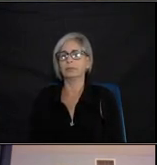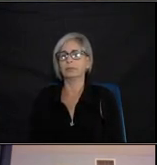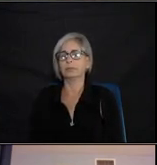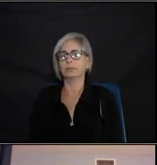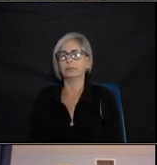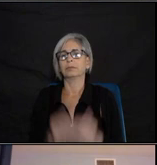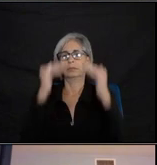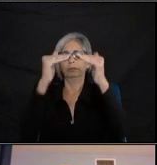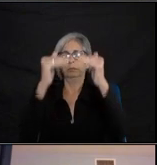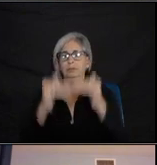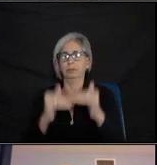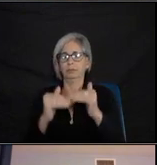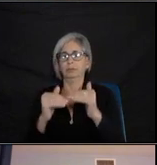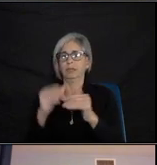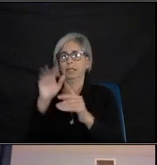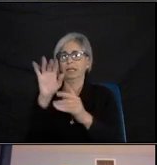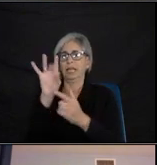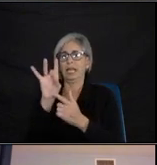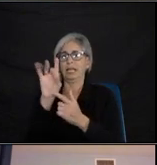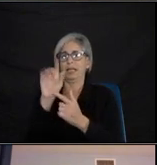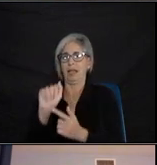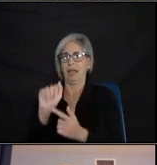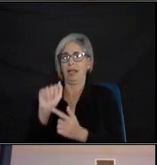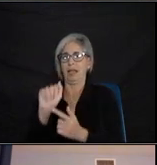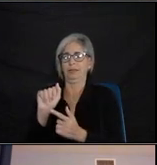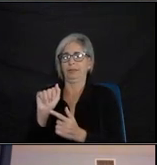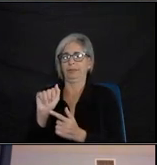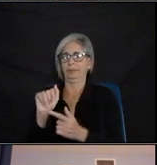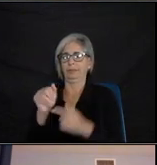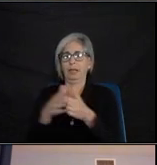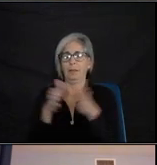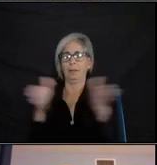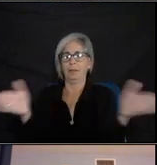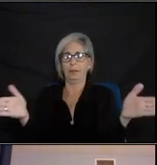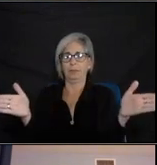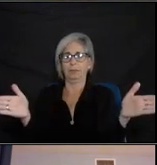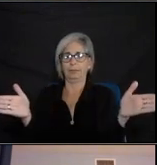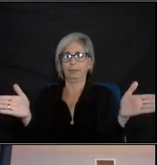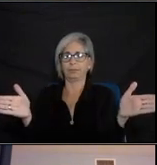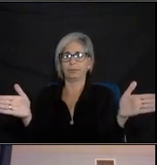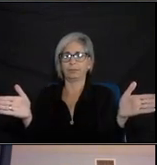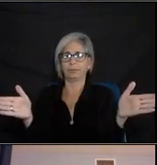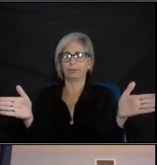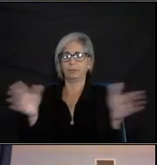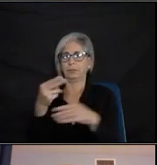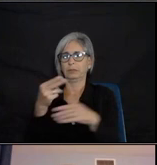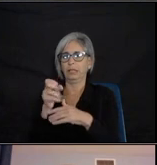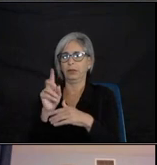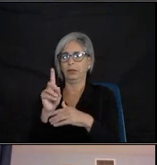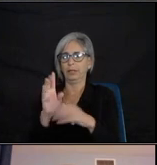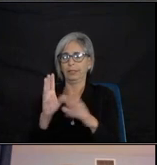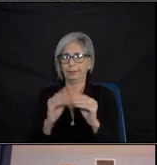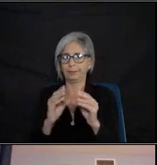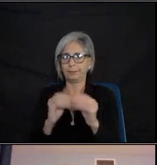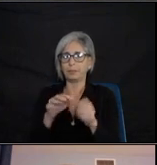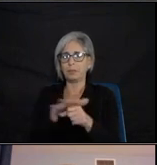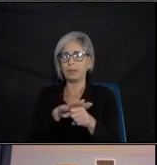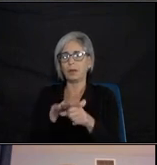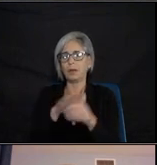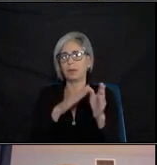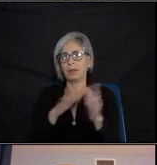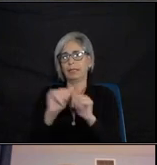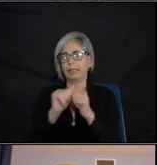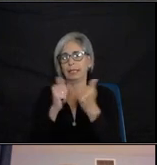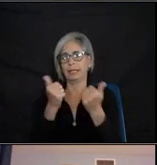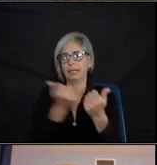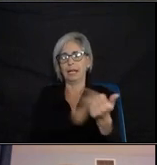Moving on to item 8A, public hearing. The City Commission will conduct these public hearings in its dual capacity as local planning agency and City